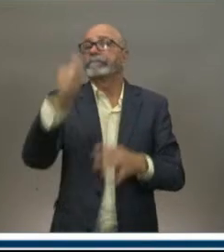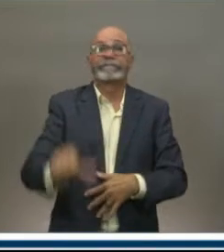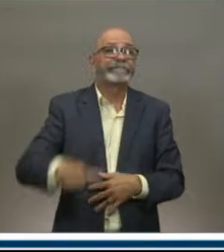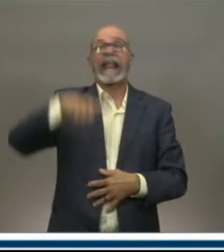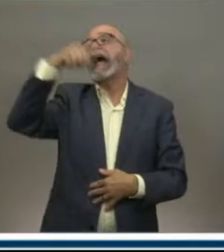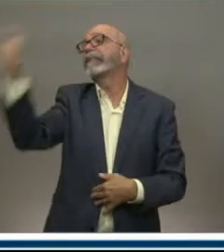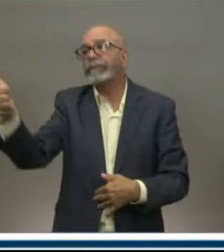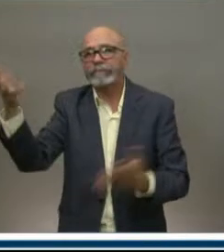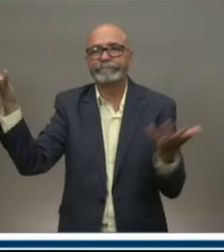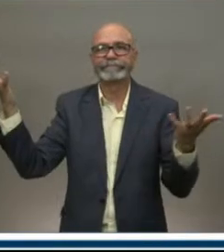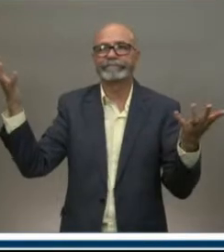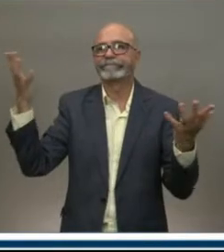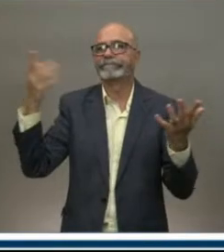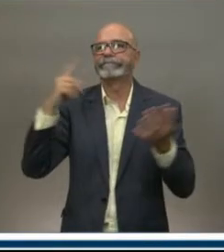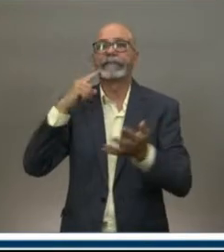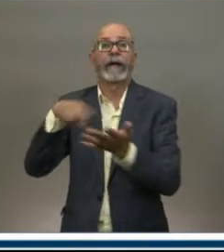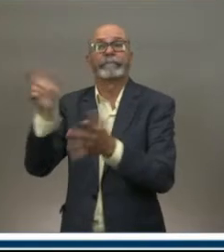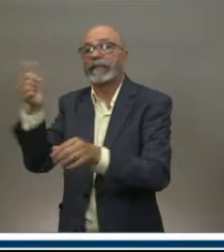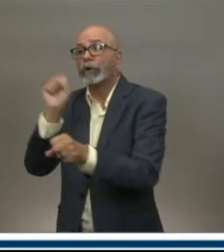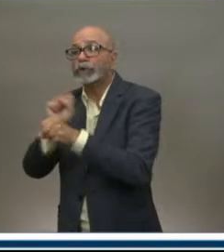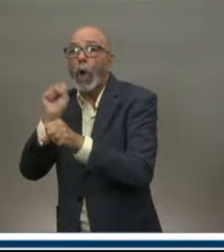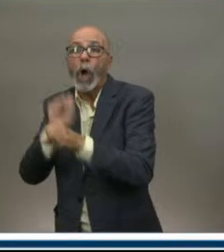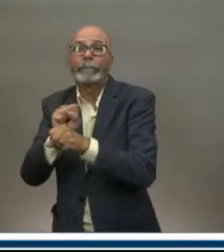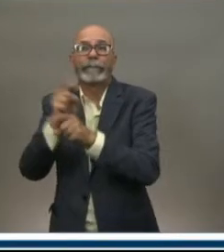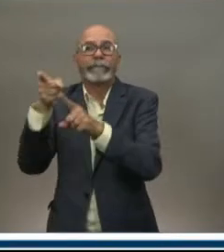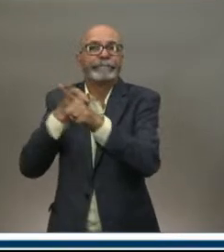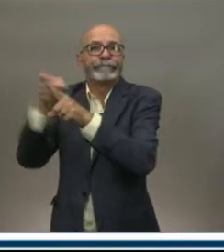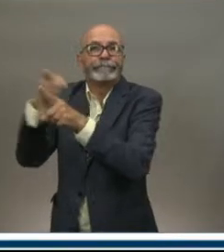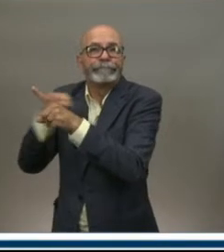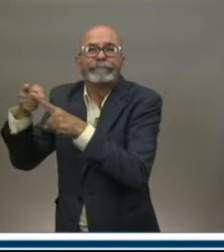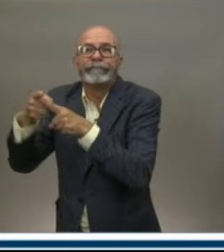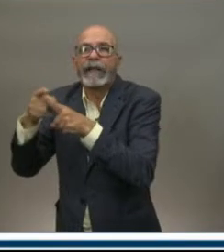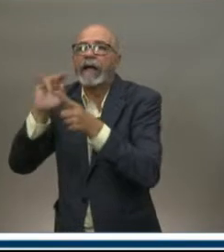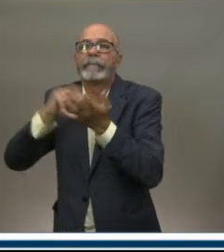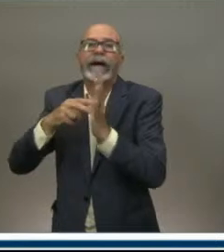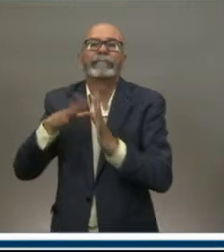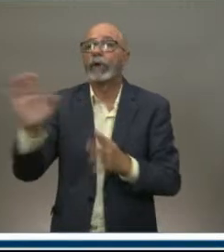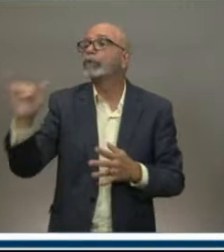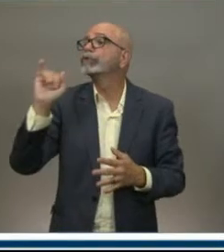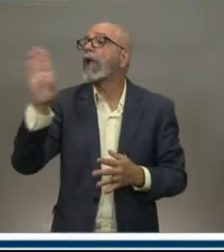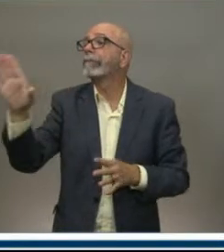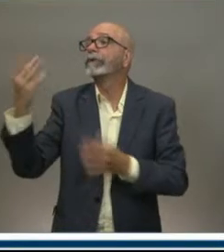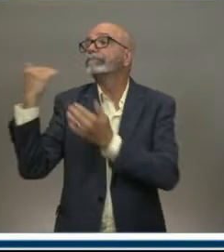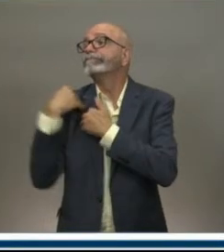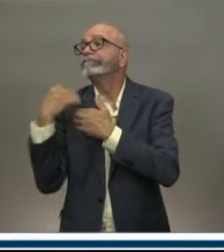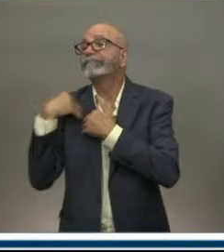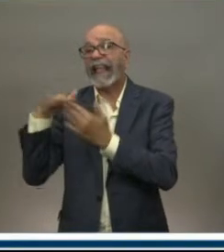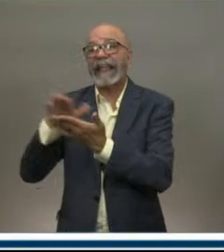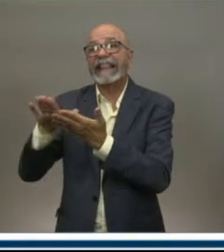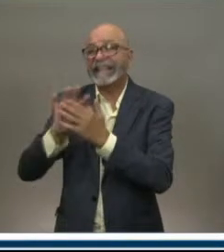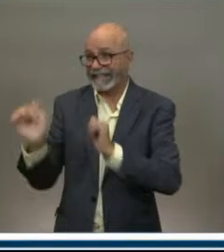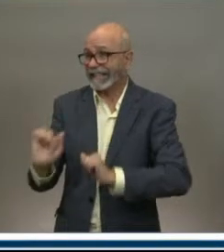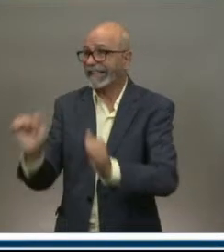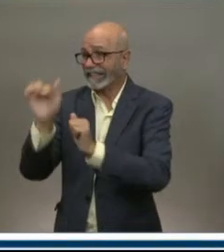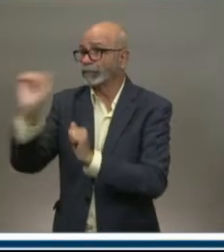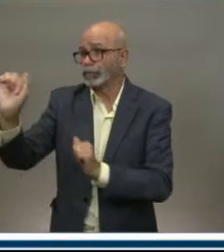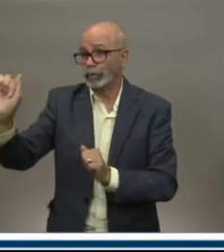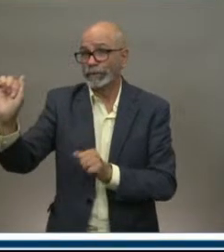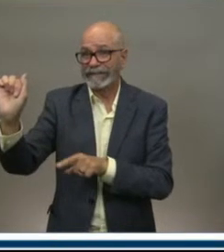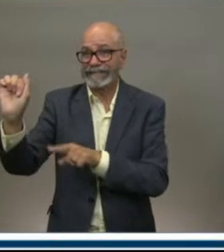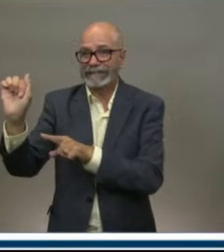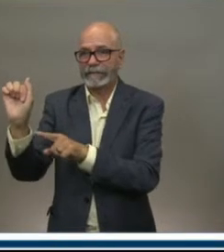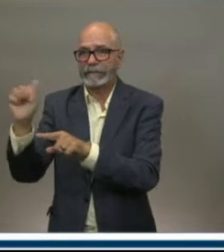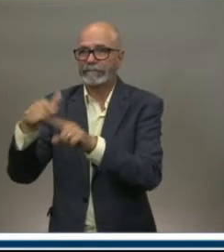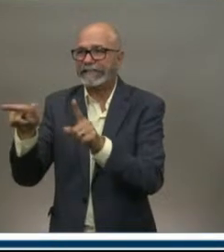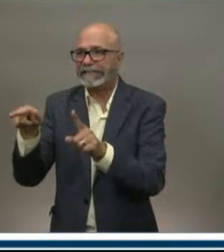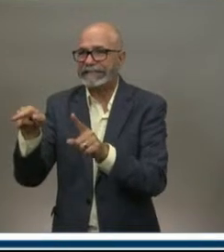certain tasks that would have been the routine cleaning operational work was lower